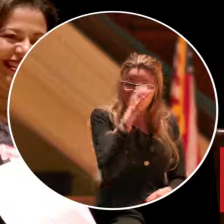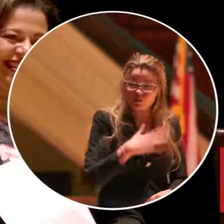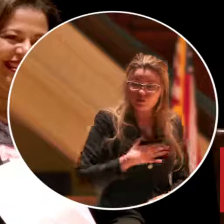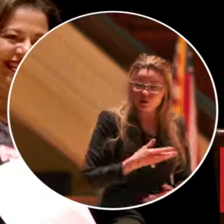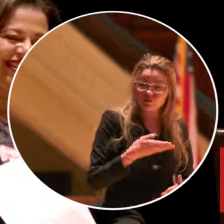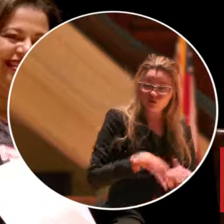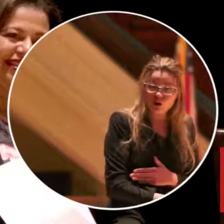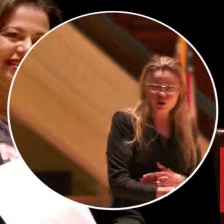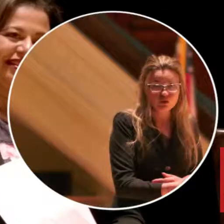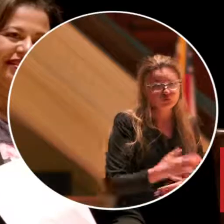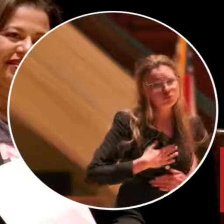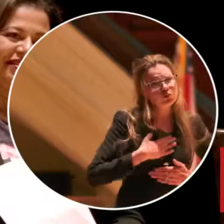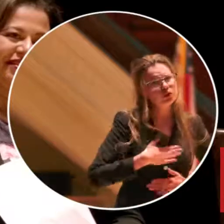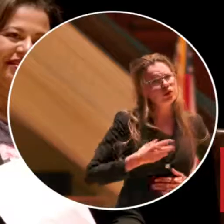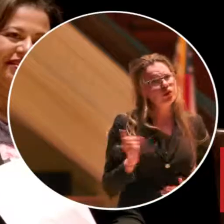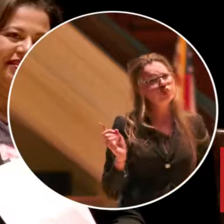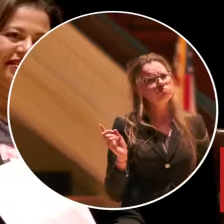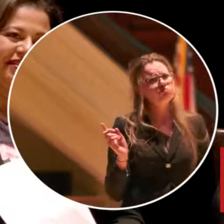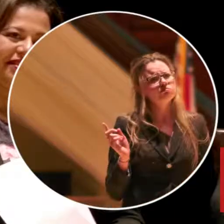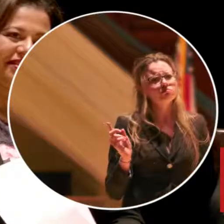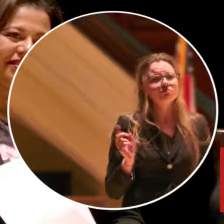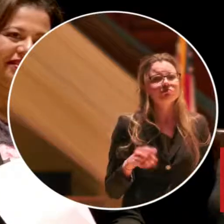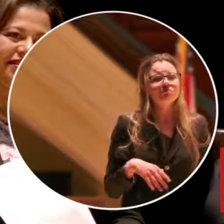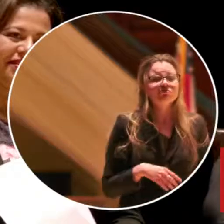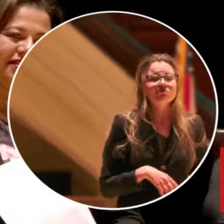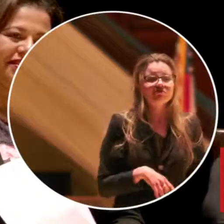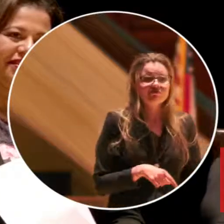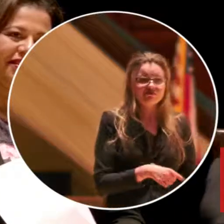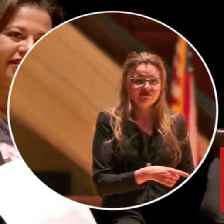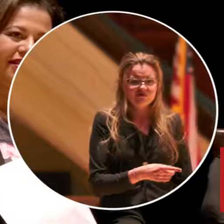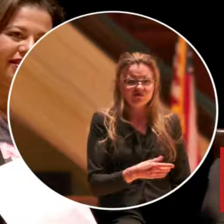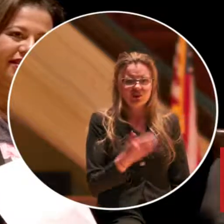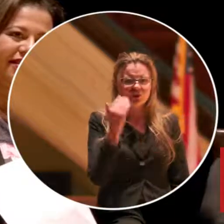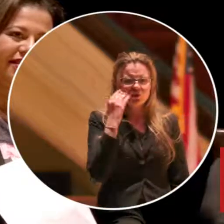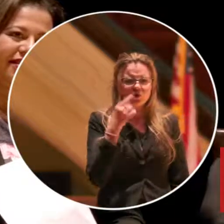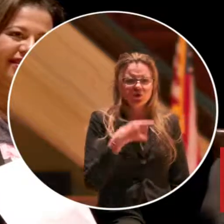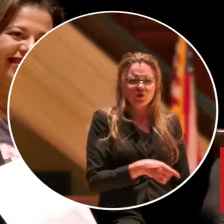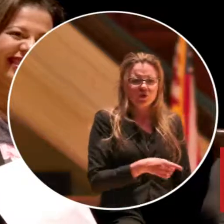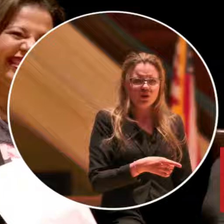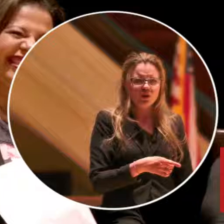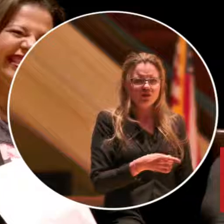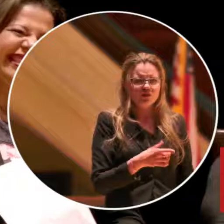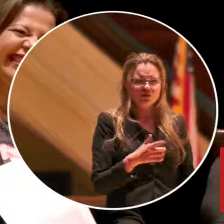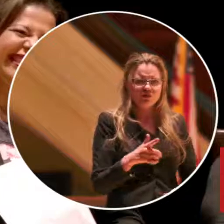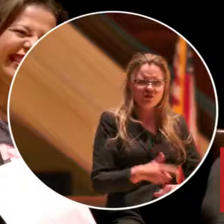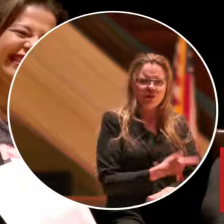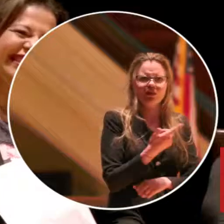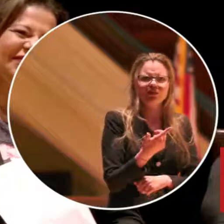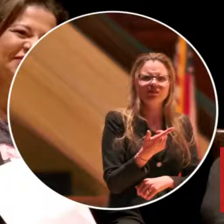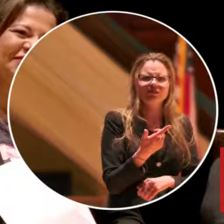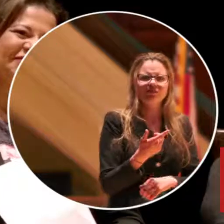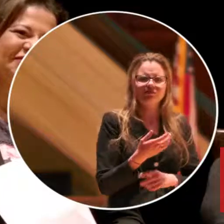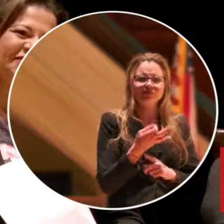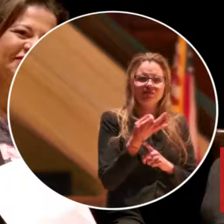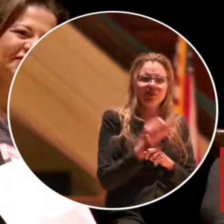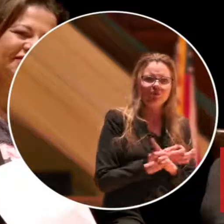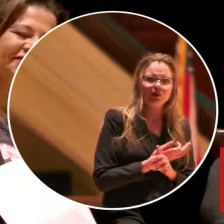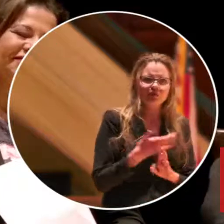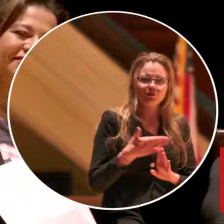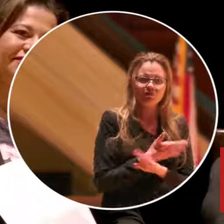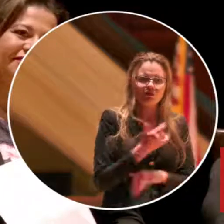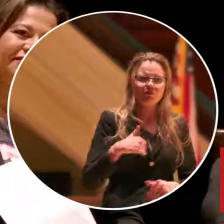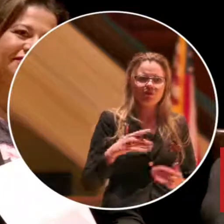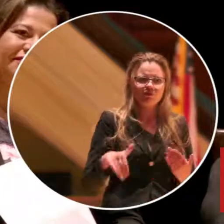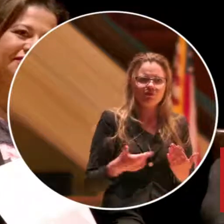And before her death in 2020, she was the person I'd known longest by nearly 9 months. She was the one who encouraged me